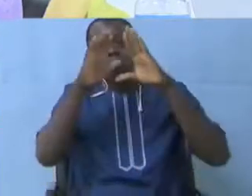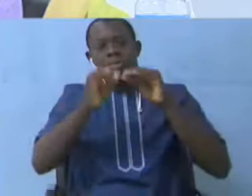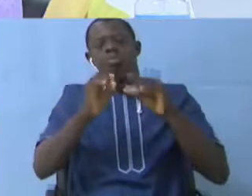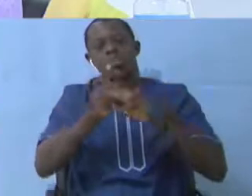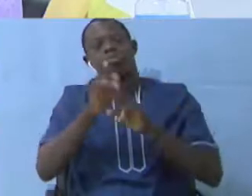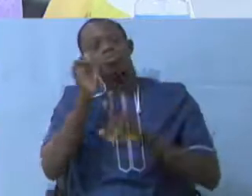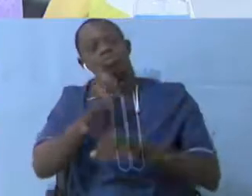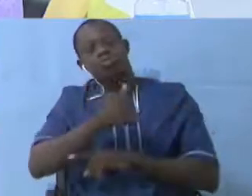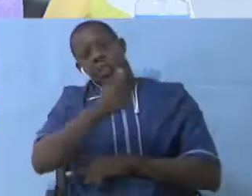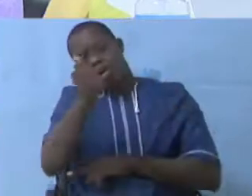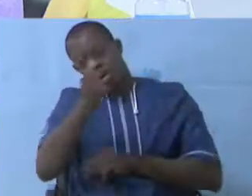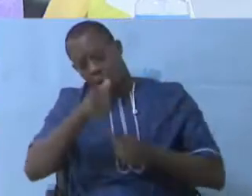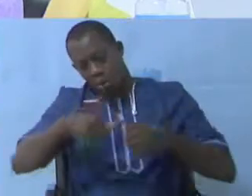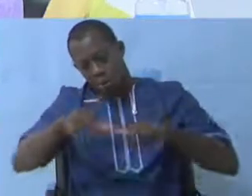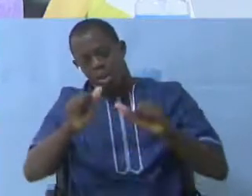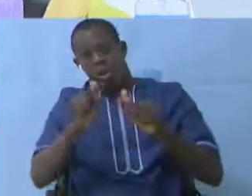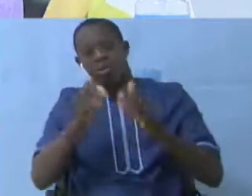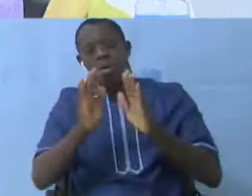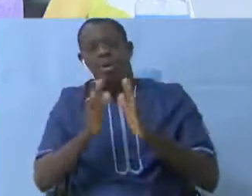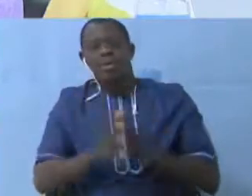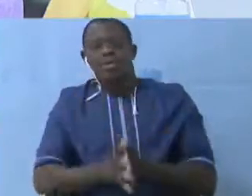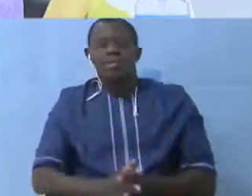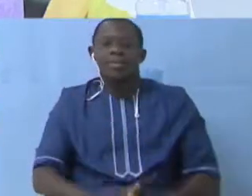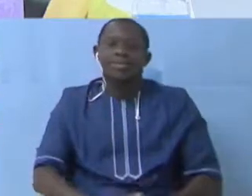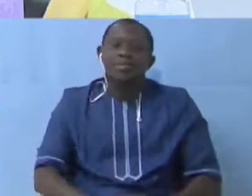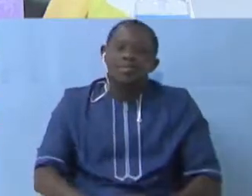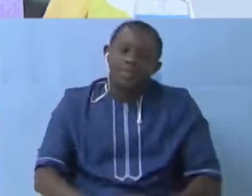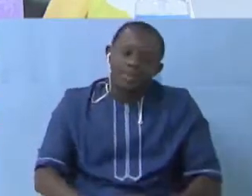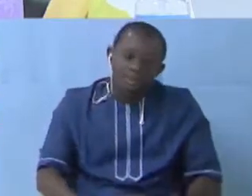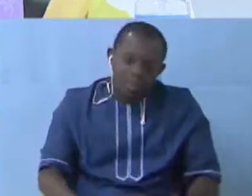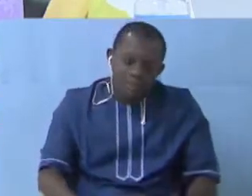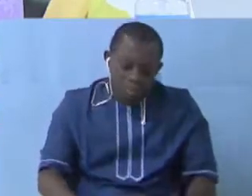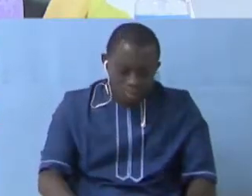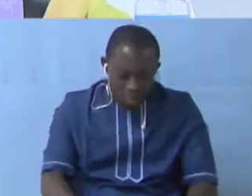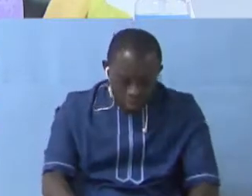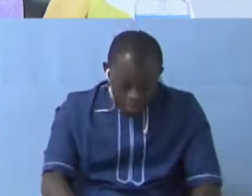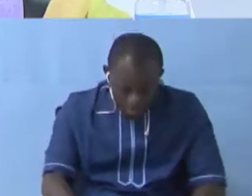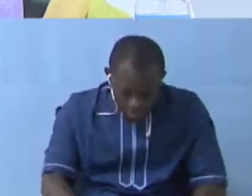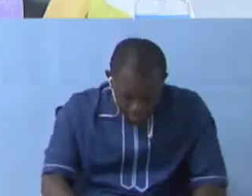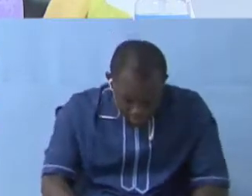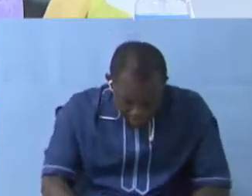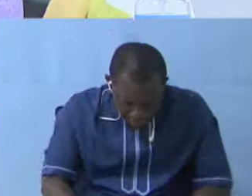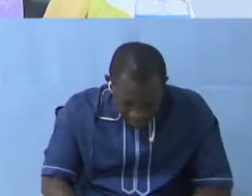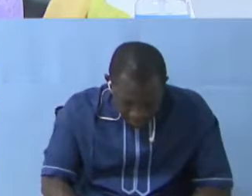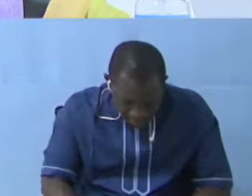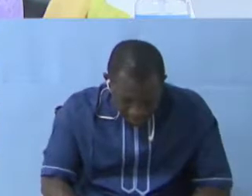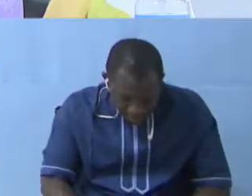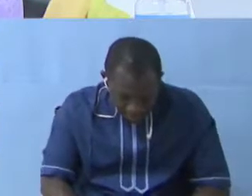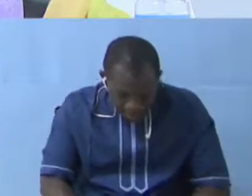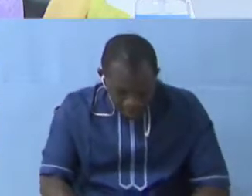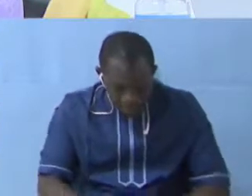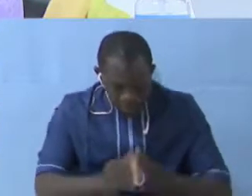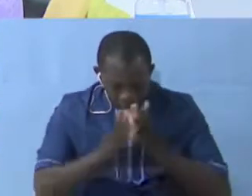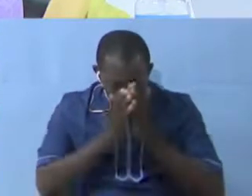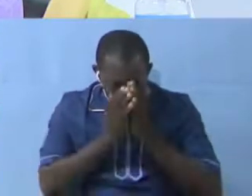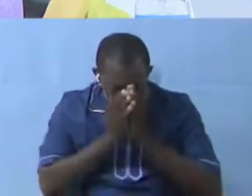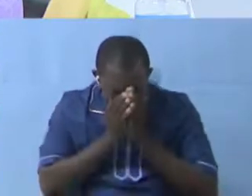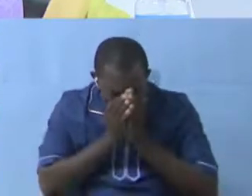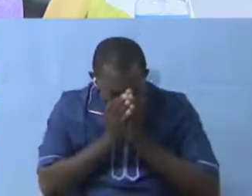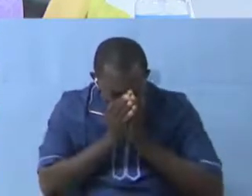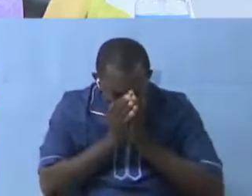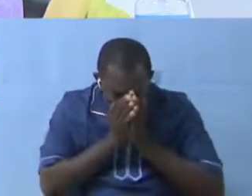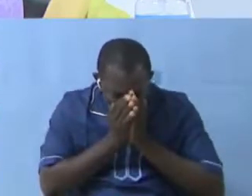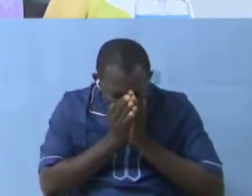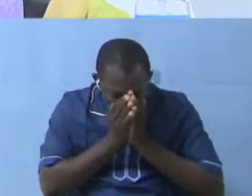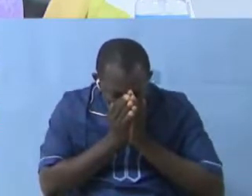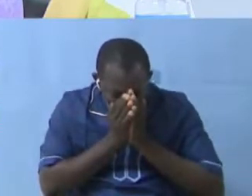manner. So. Pexe la moo xam ne nii nag nekkul rek pour yaatal nag lii di mandat am waaye nag jëfuwee tamit pour yaatalaat